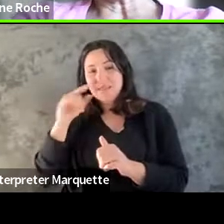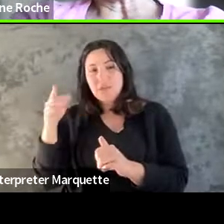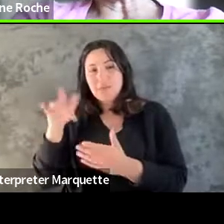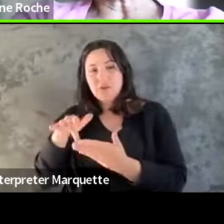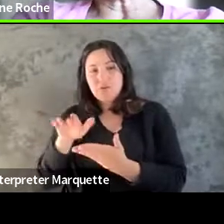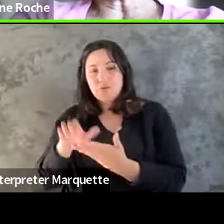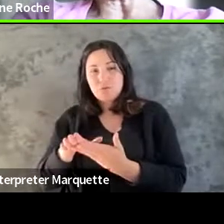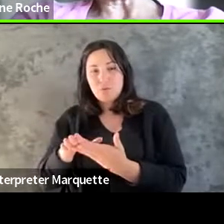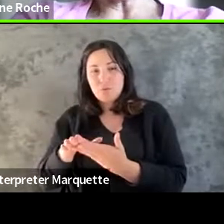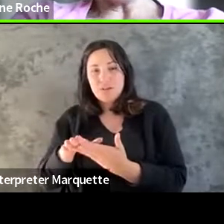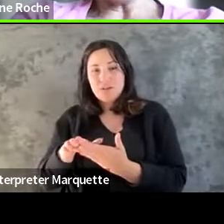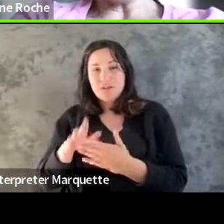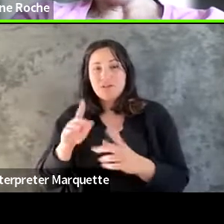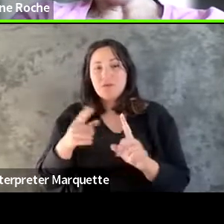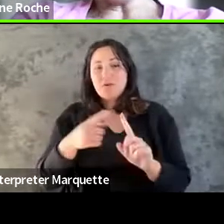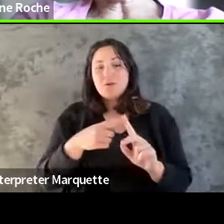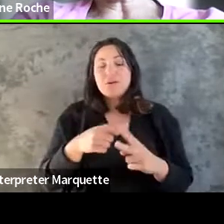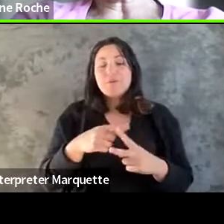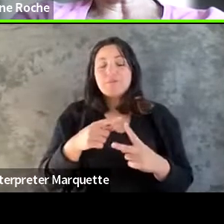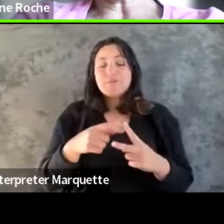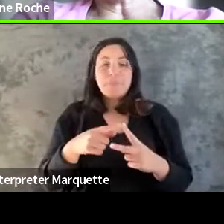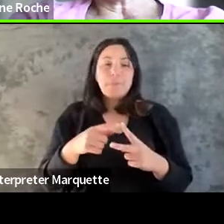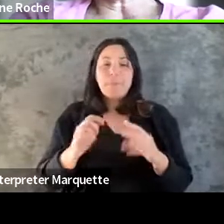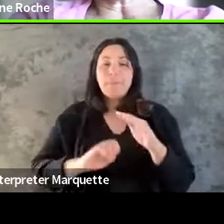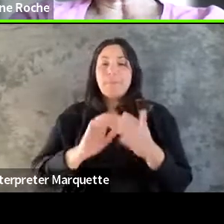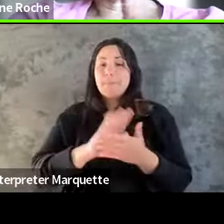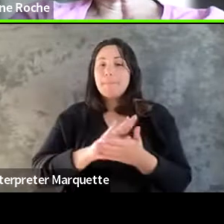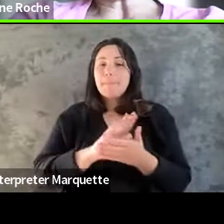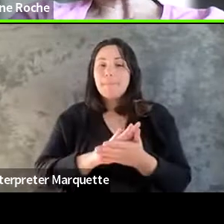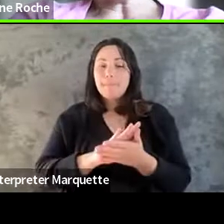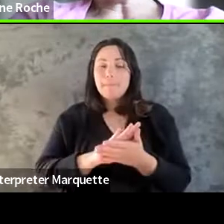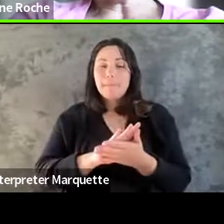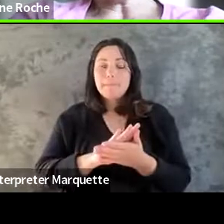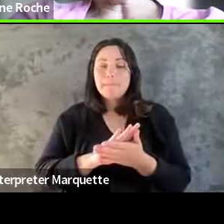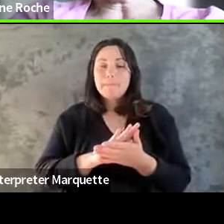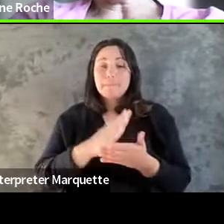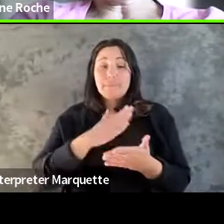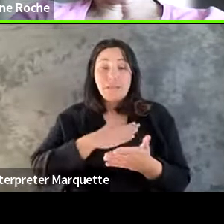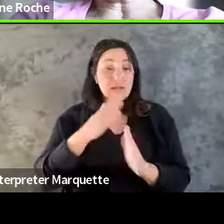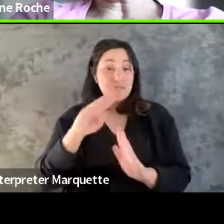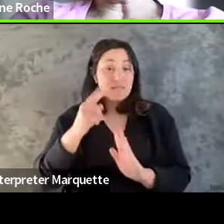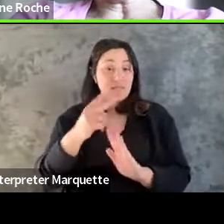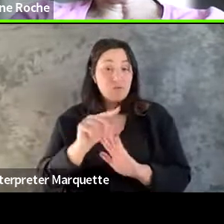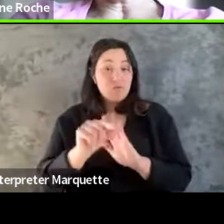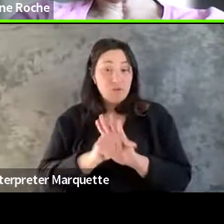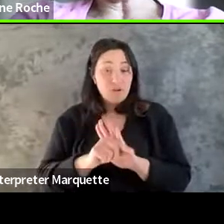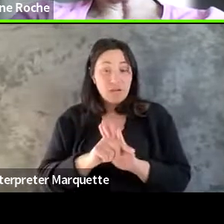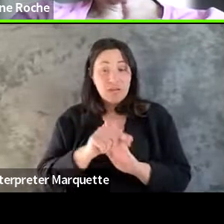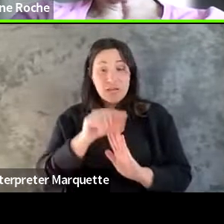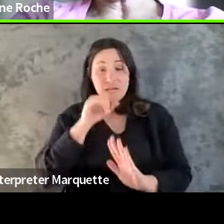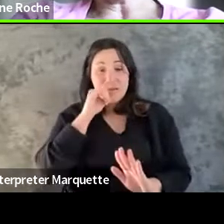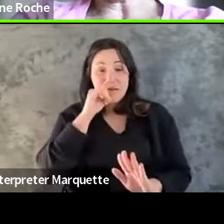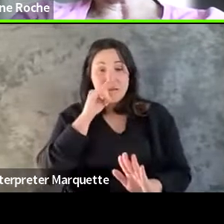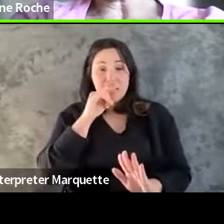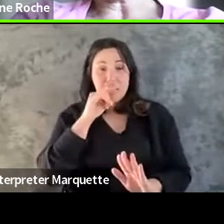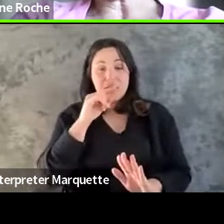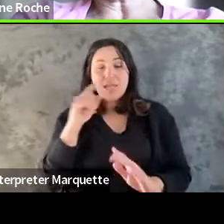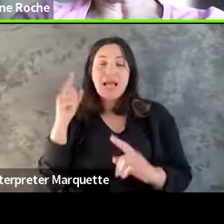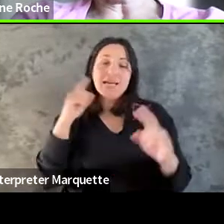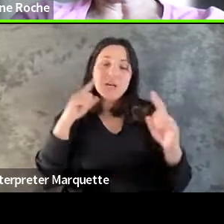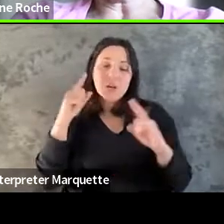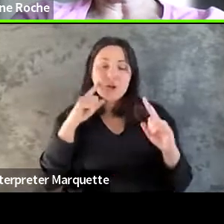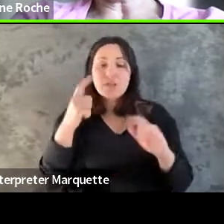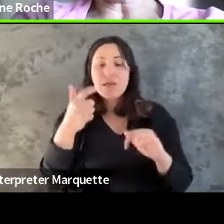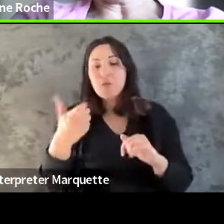So my first question about the elementary school, my second grader, you know, I hear occasionally that they're